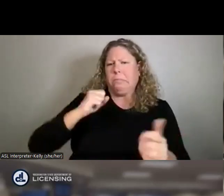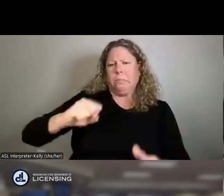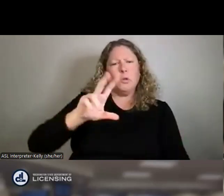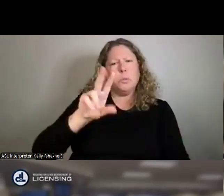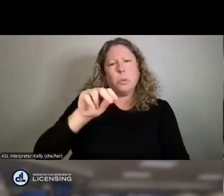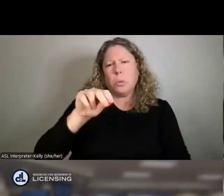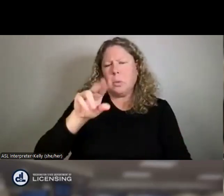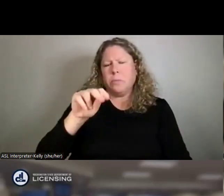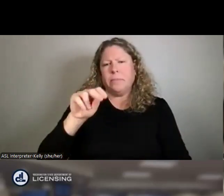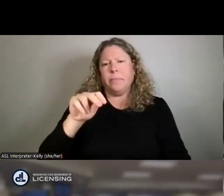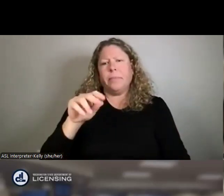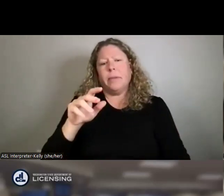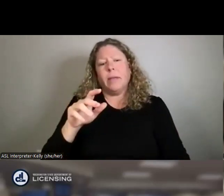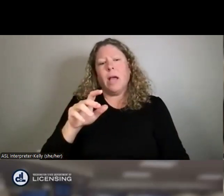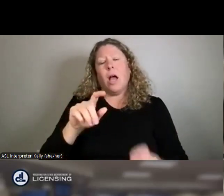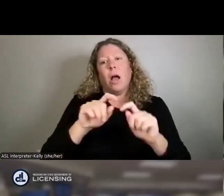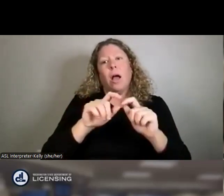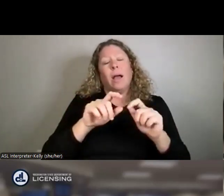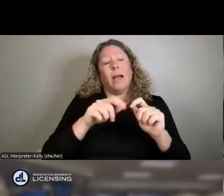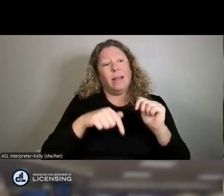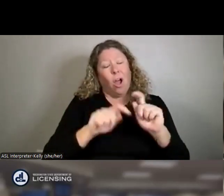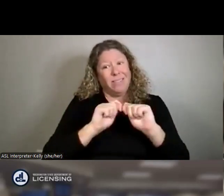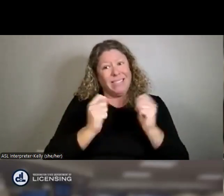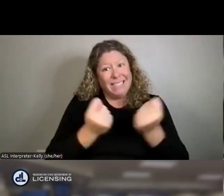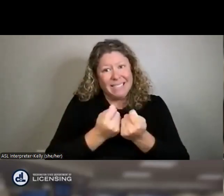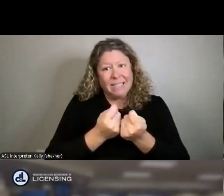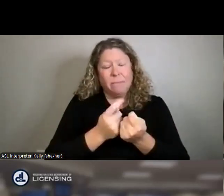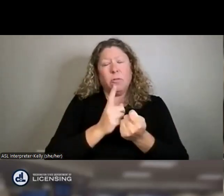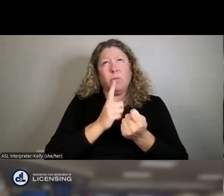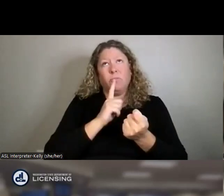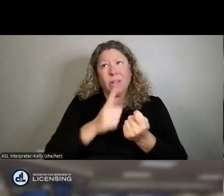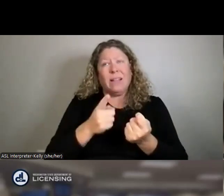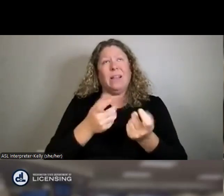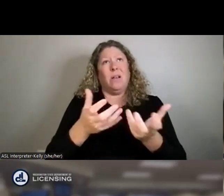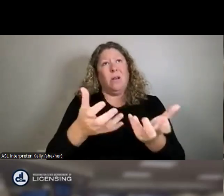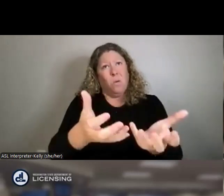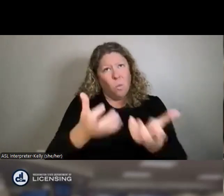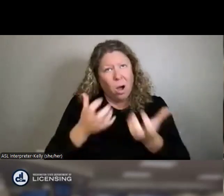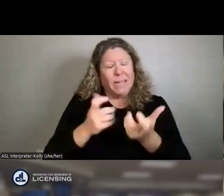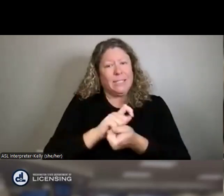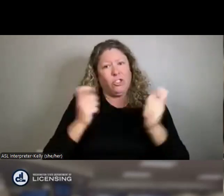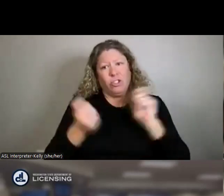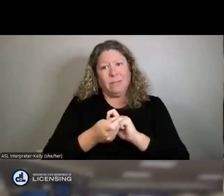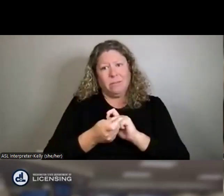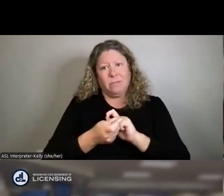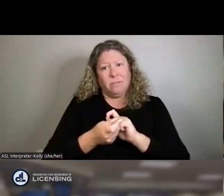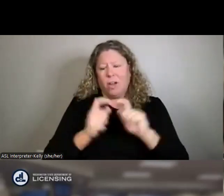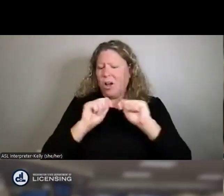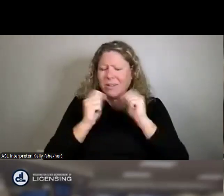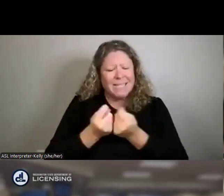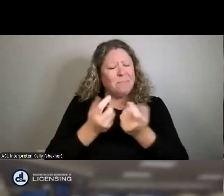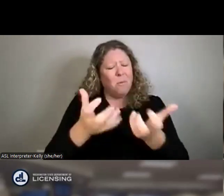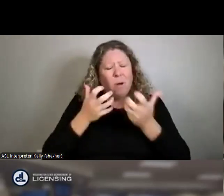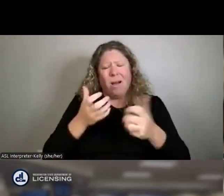team desperately wanted a better way of doing things. They really did. So they kind of